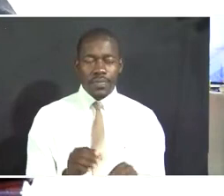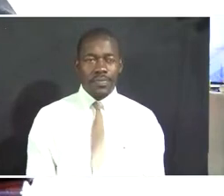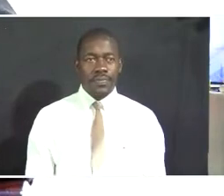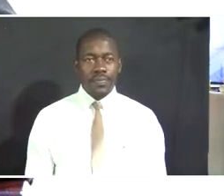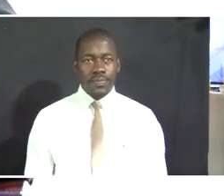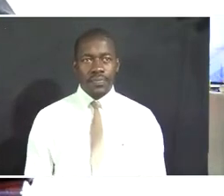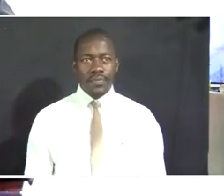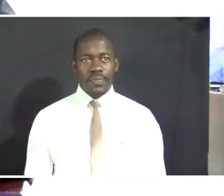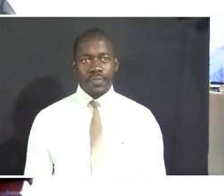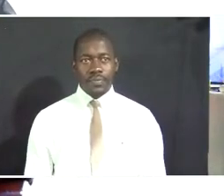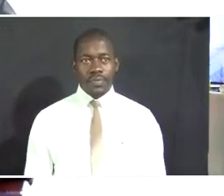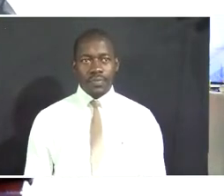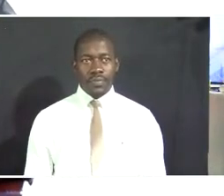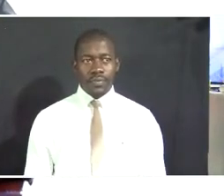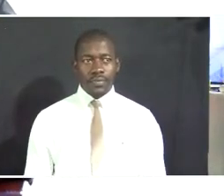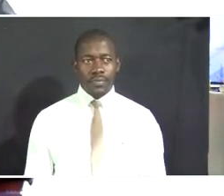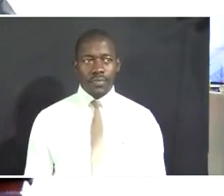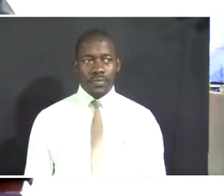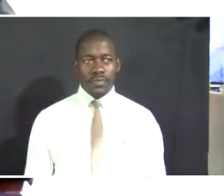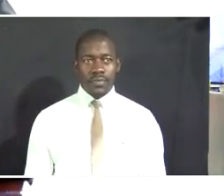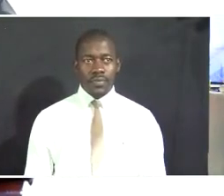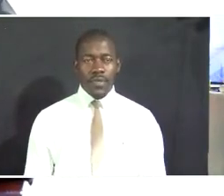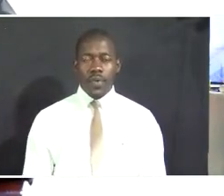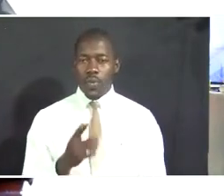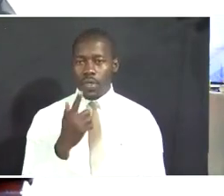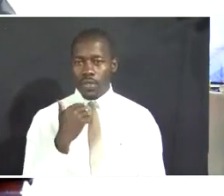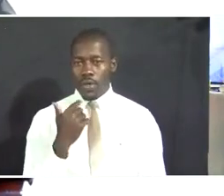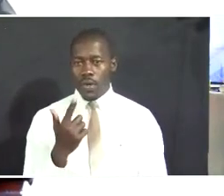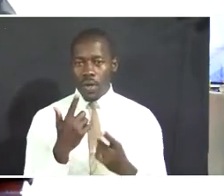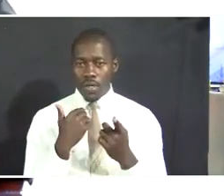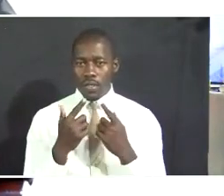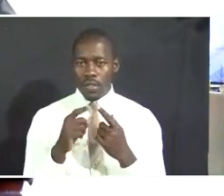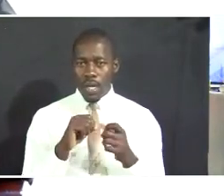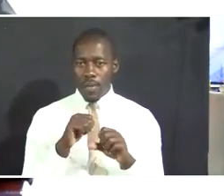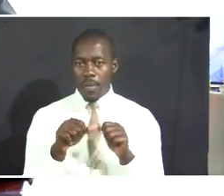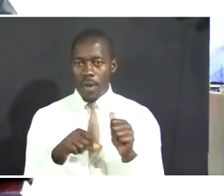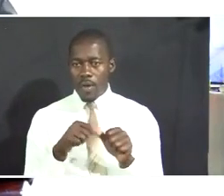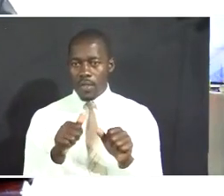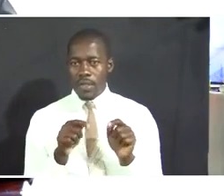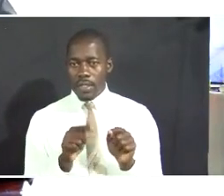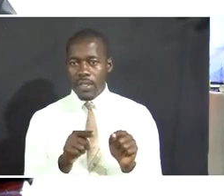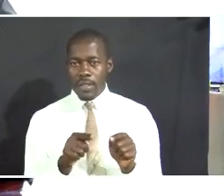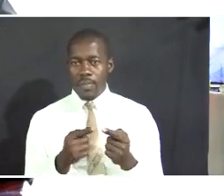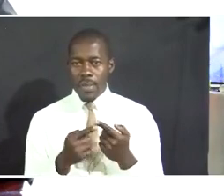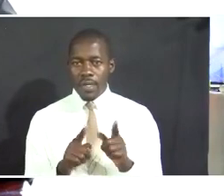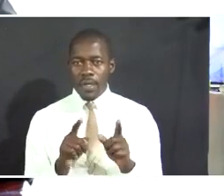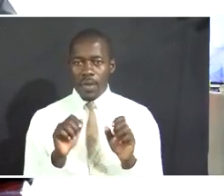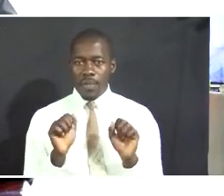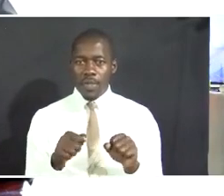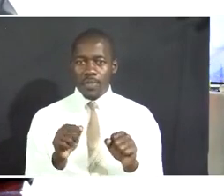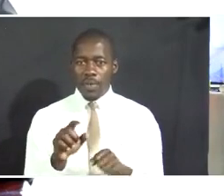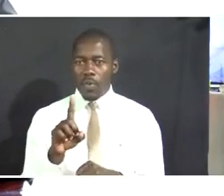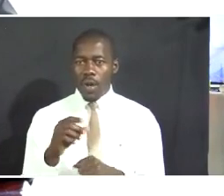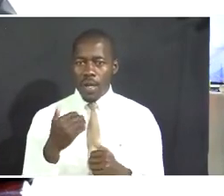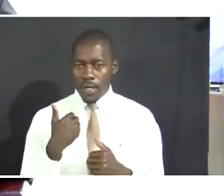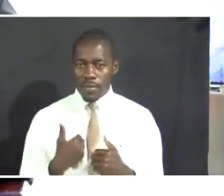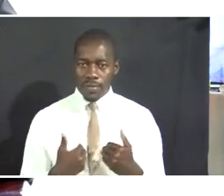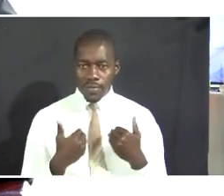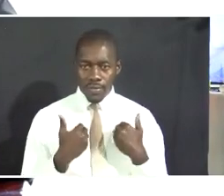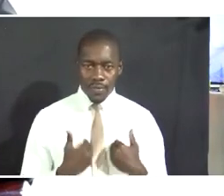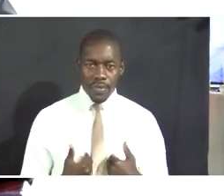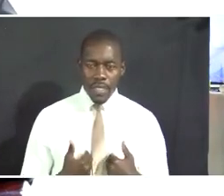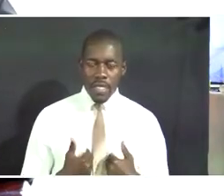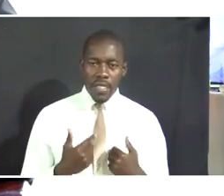discussion, I know some we've talked about this, but I want each one of us to talk about, as a